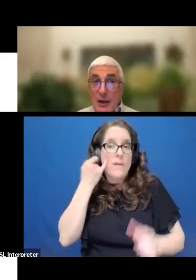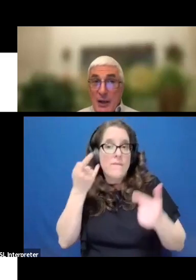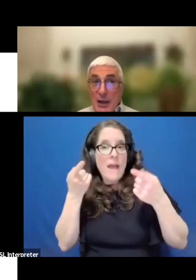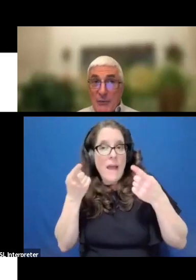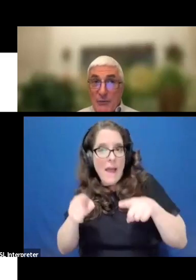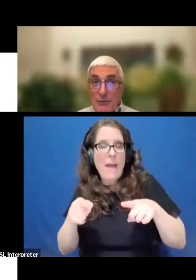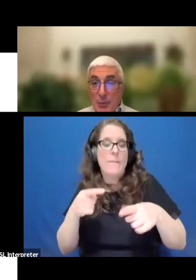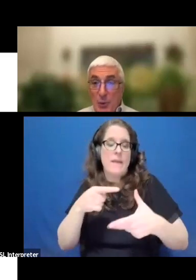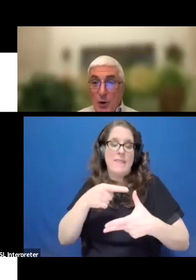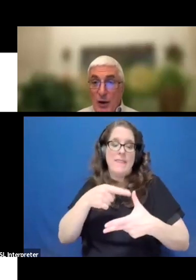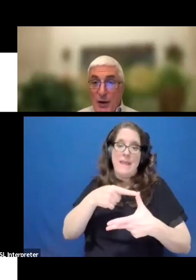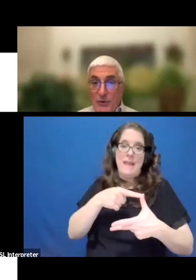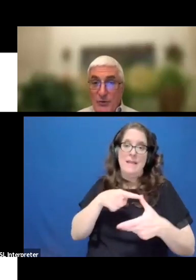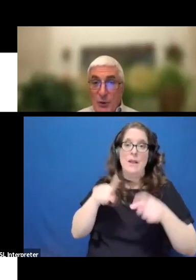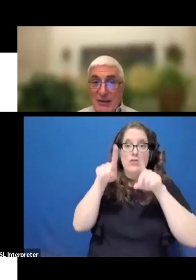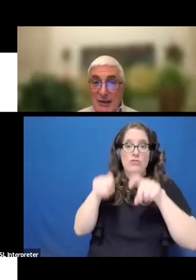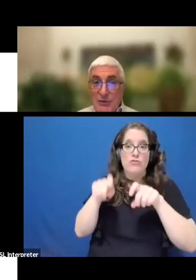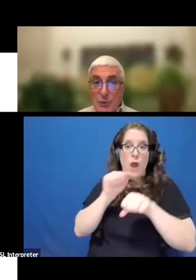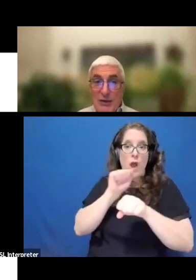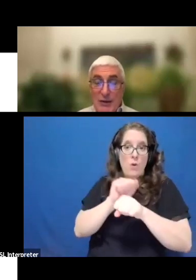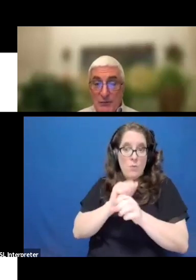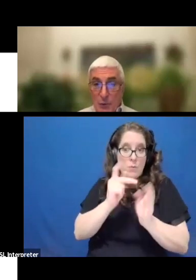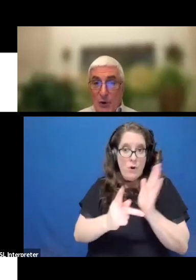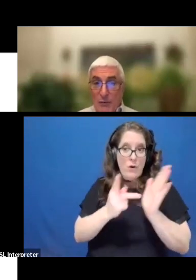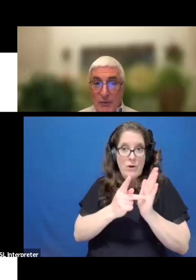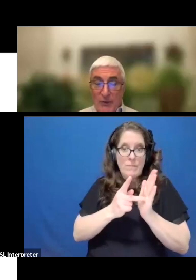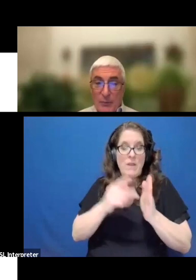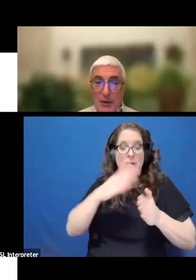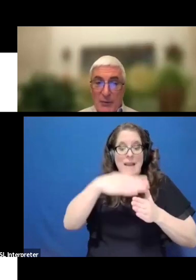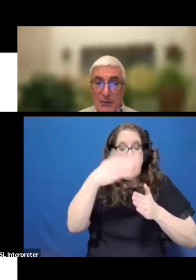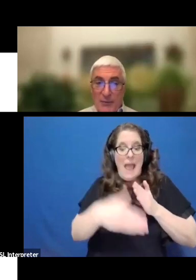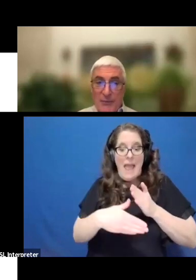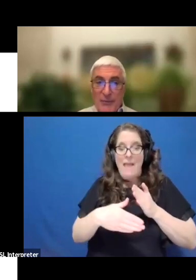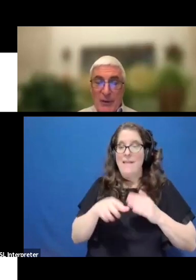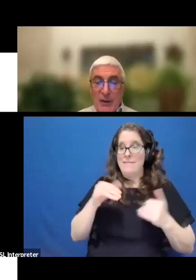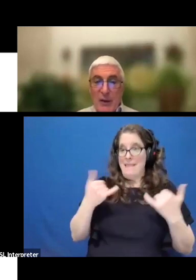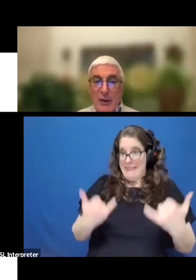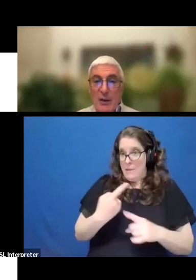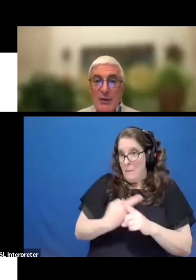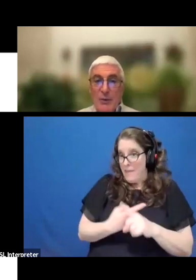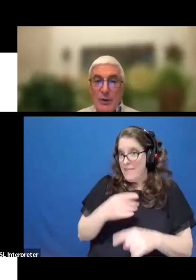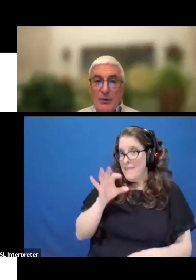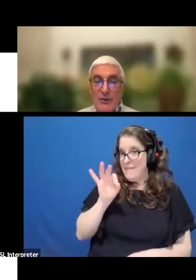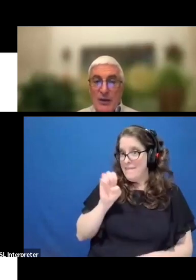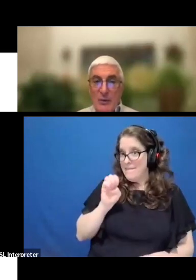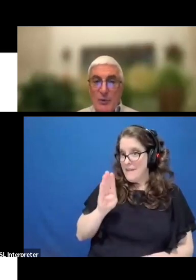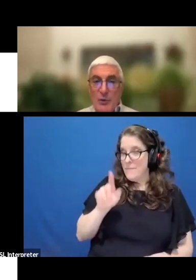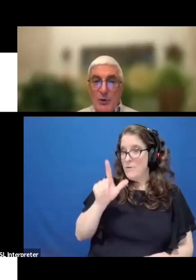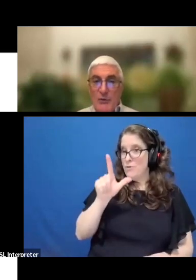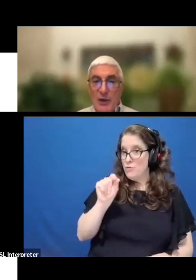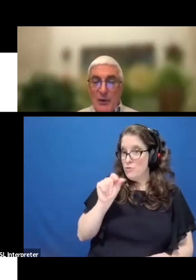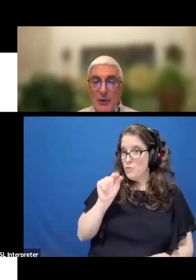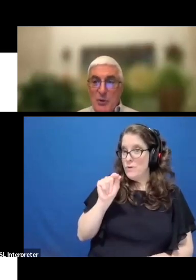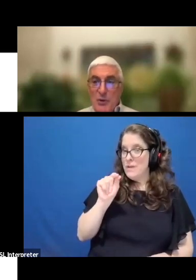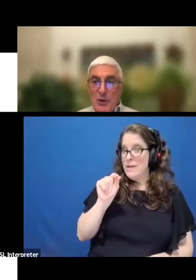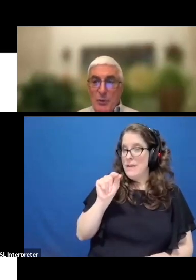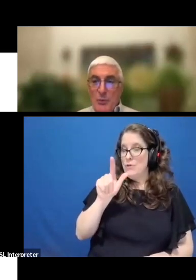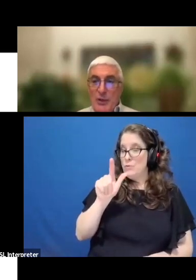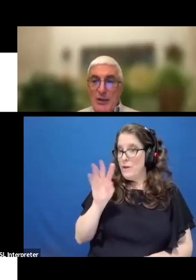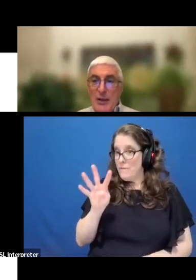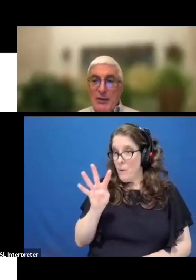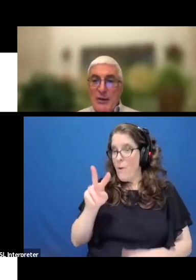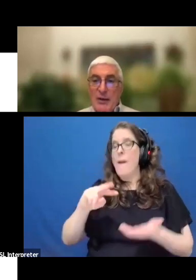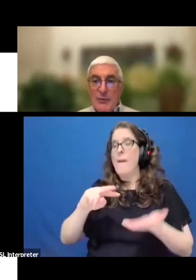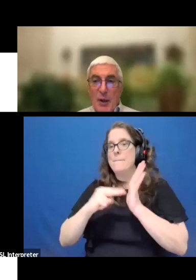ends in February 2024, this month, your extended period of eligibility